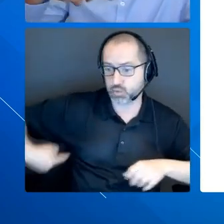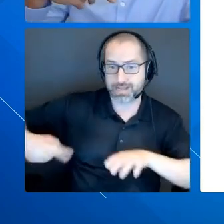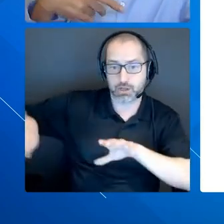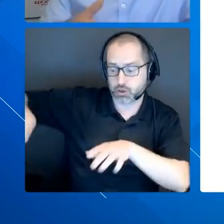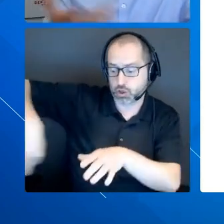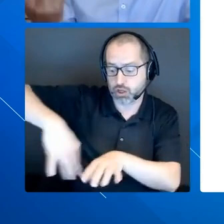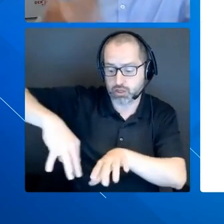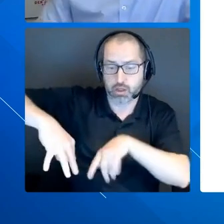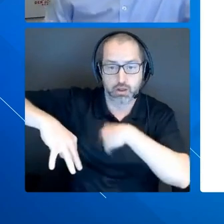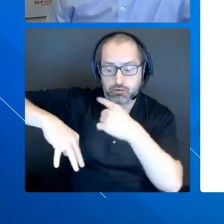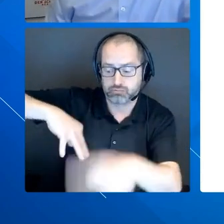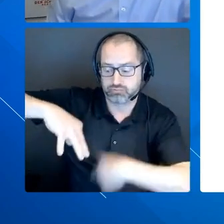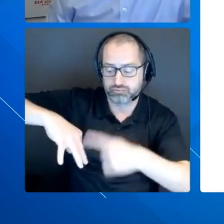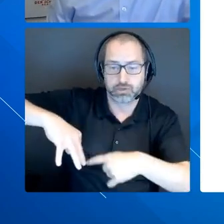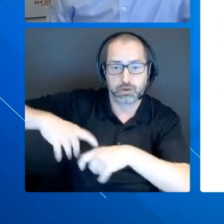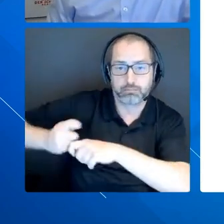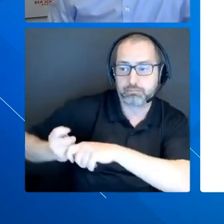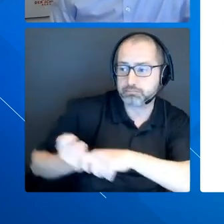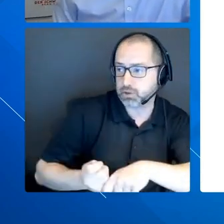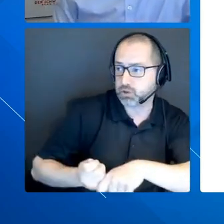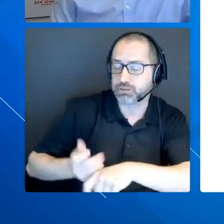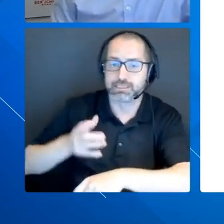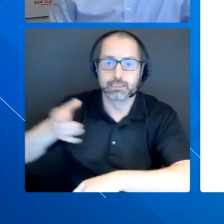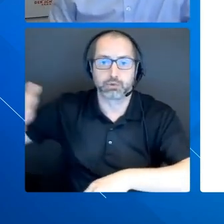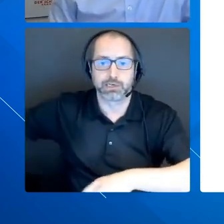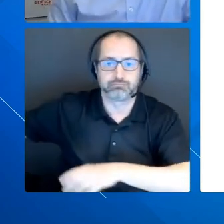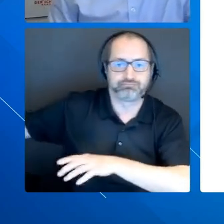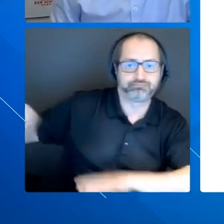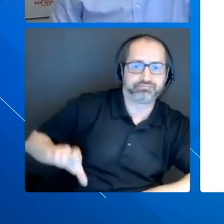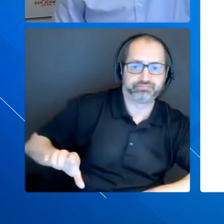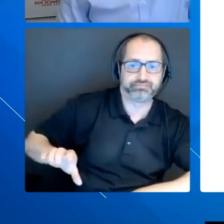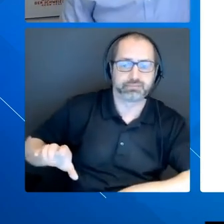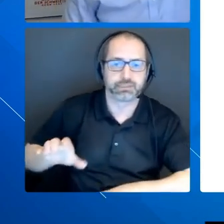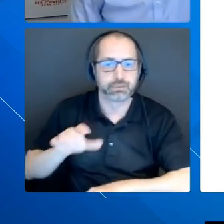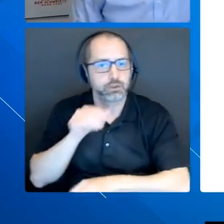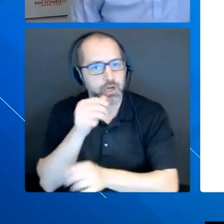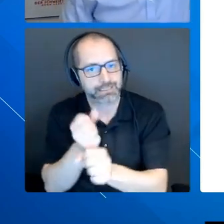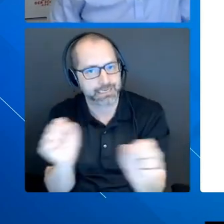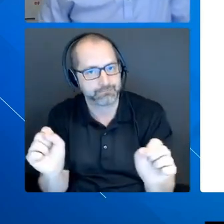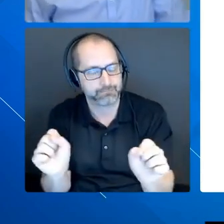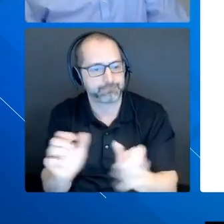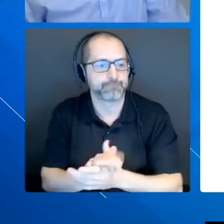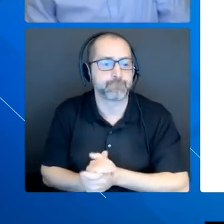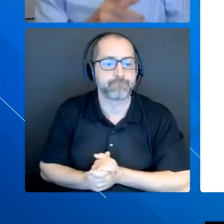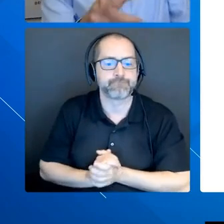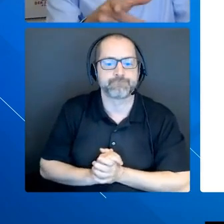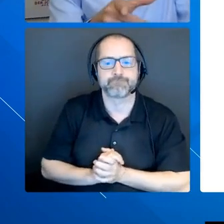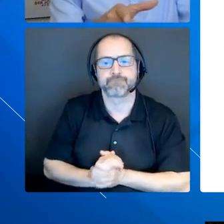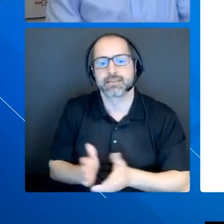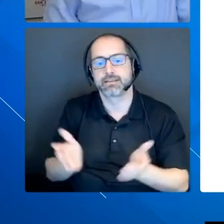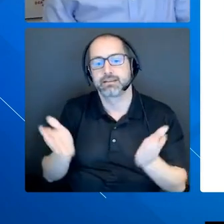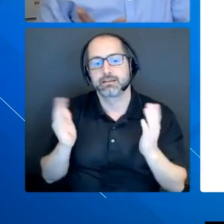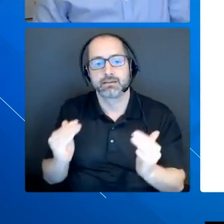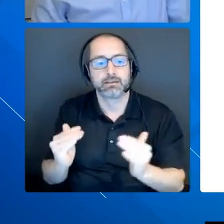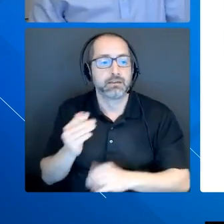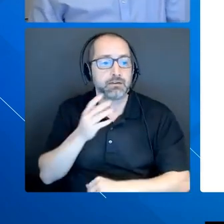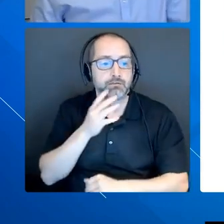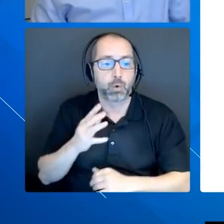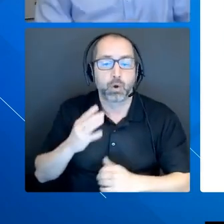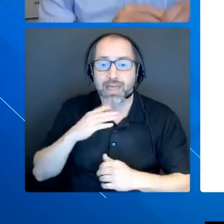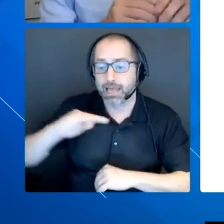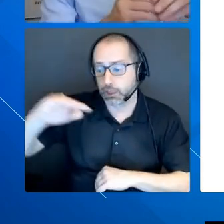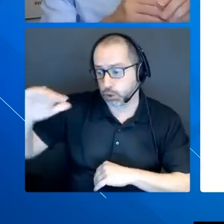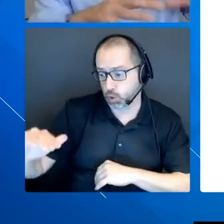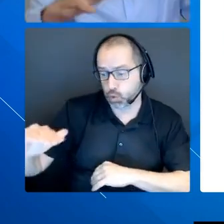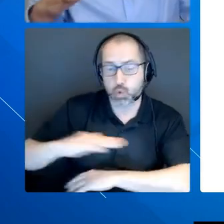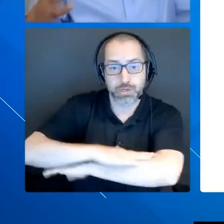tablecloth, it pulls them, suddenly they're wearing their drink. Not good. It could be a safety issue also. So for those lower tables, remember